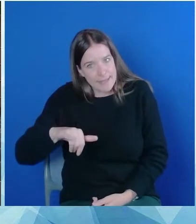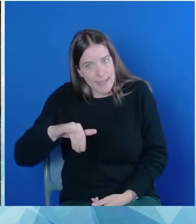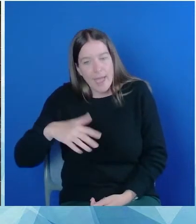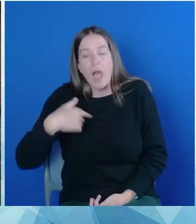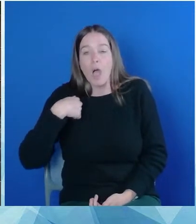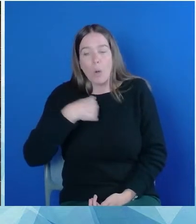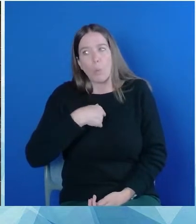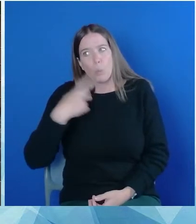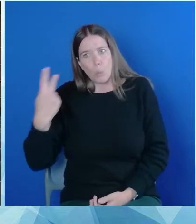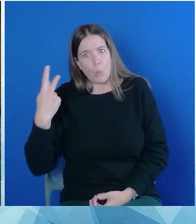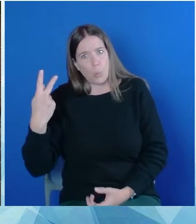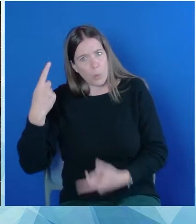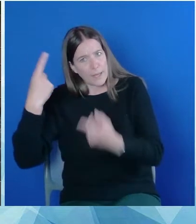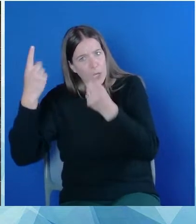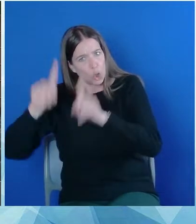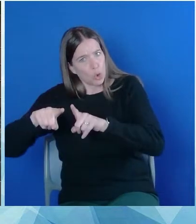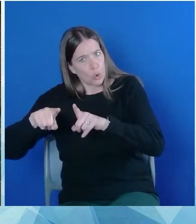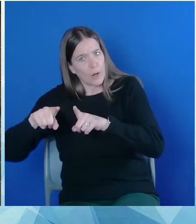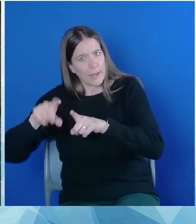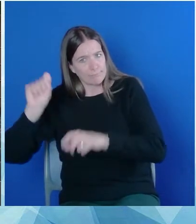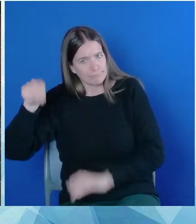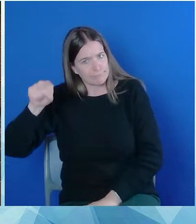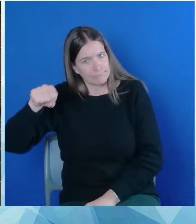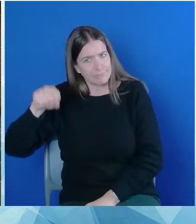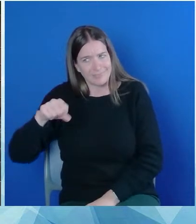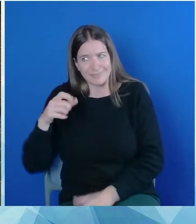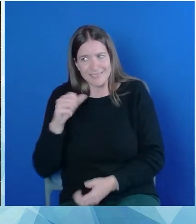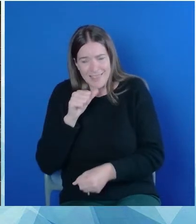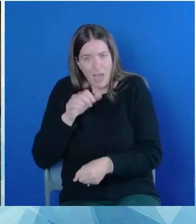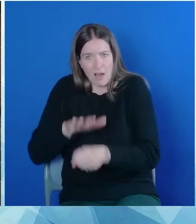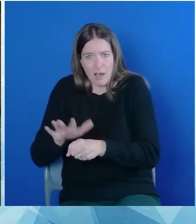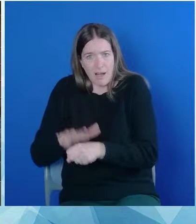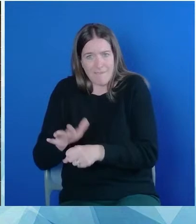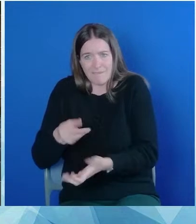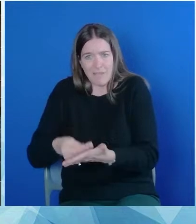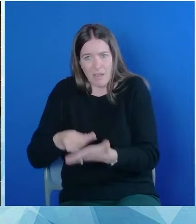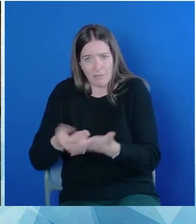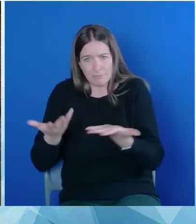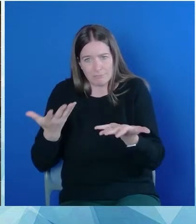can agree on. So that is why